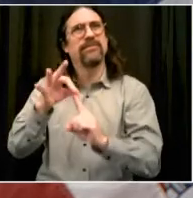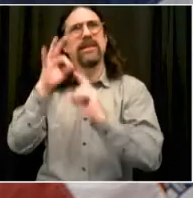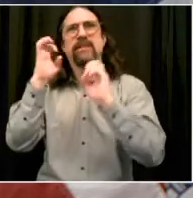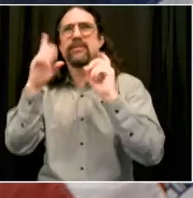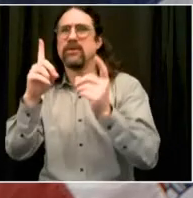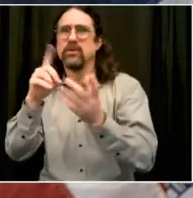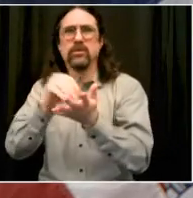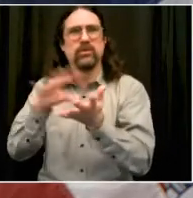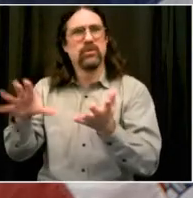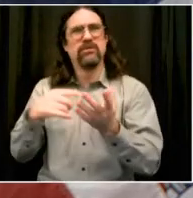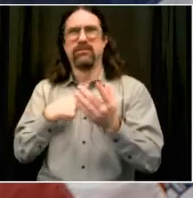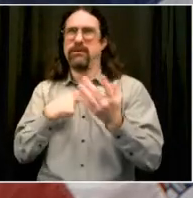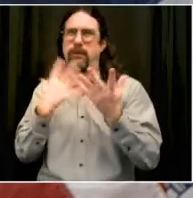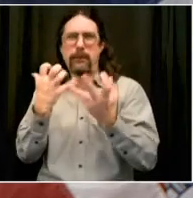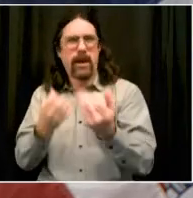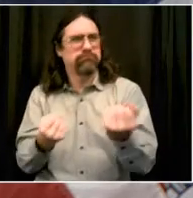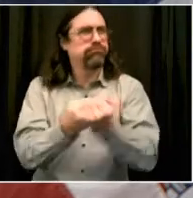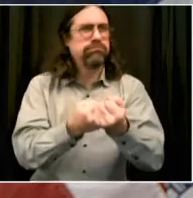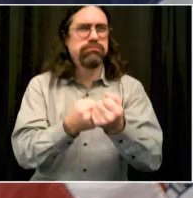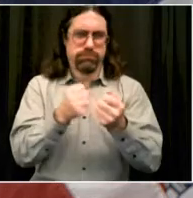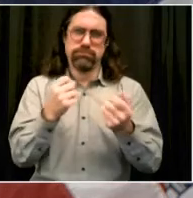The next is Narmeen from PICS.